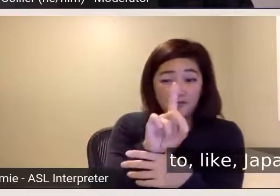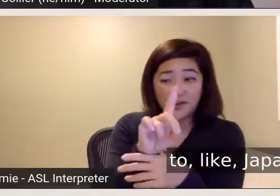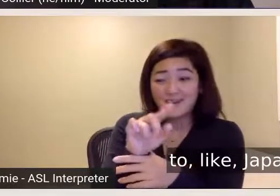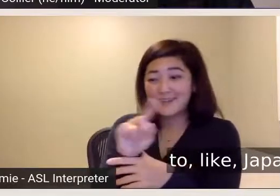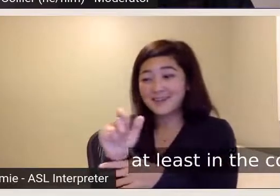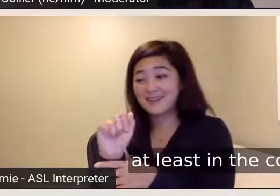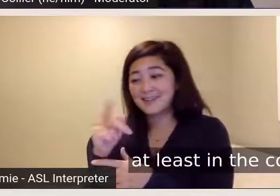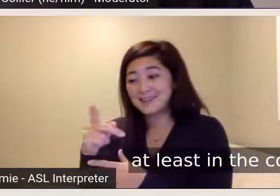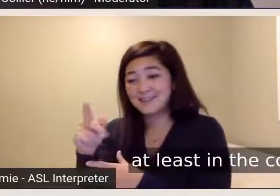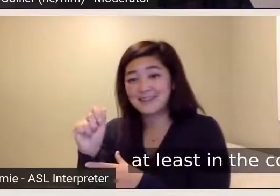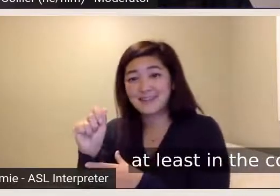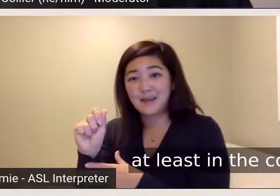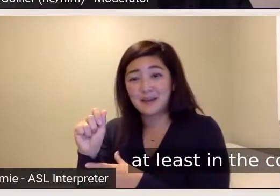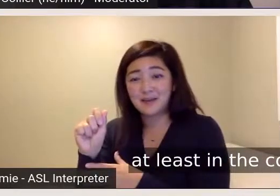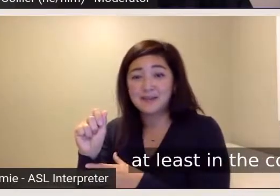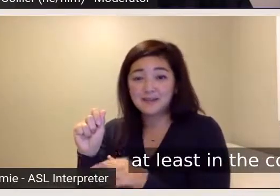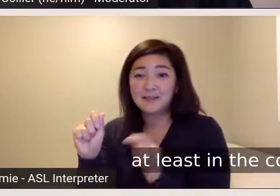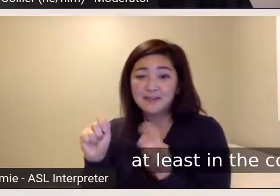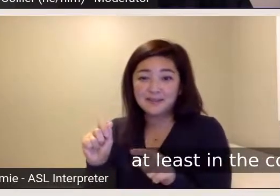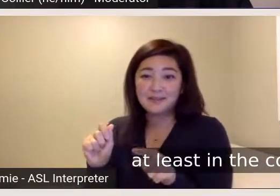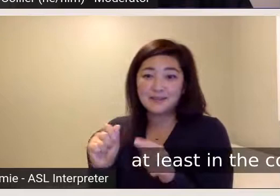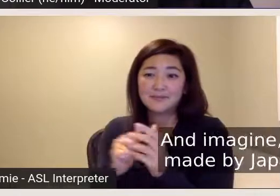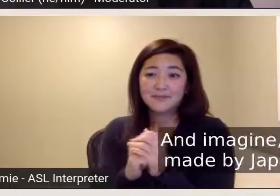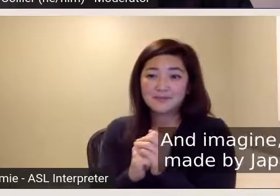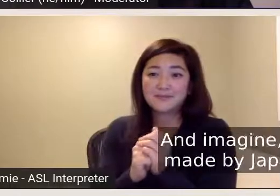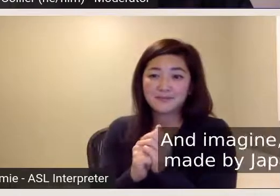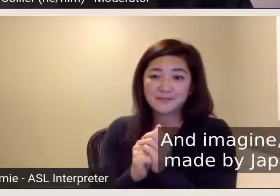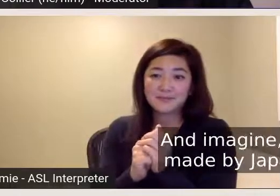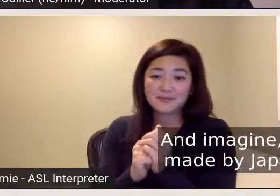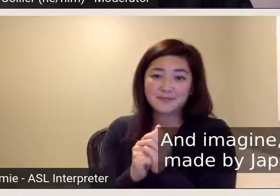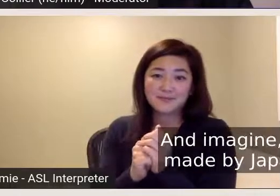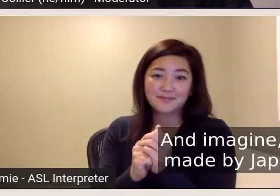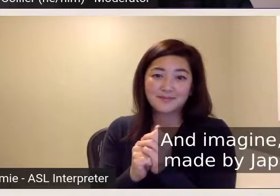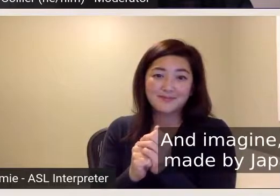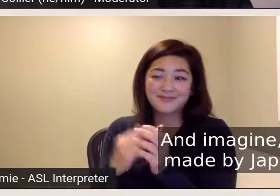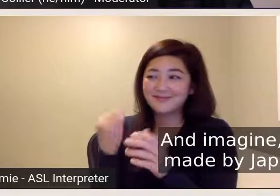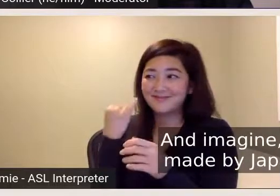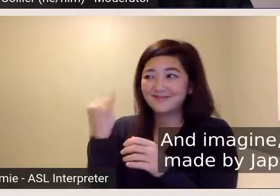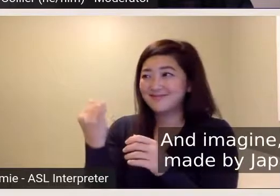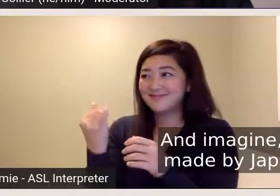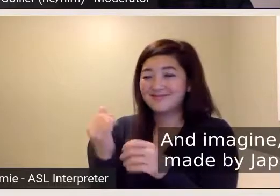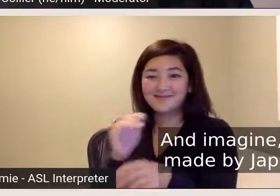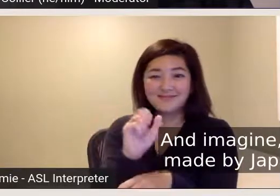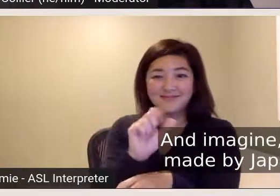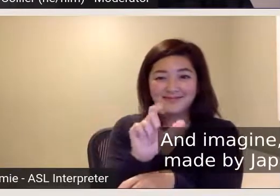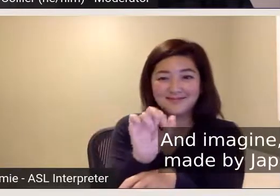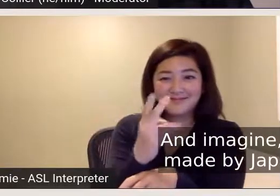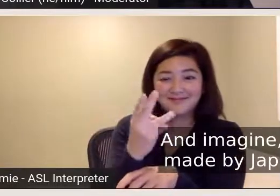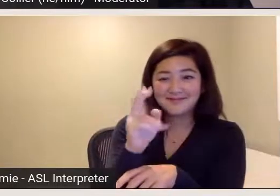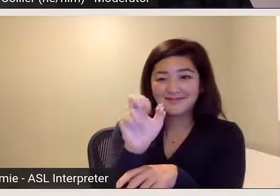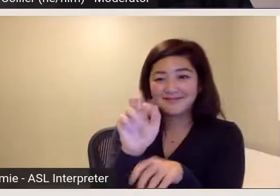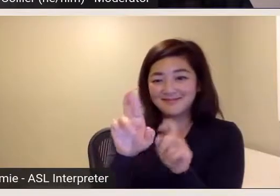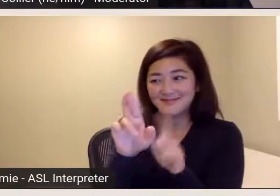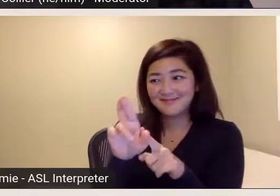cinema, at least in the context of this film. And imagine, a slasher flick made by Japanese